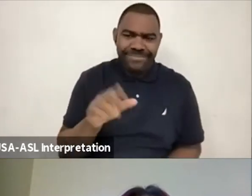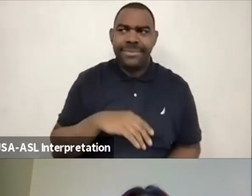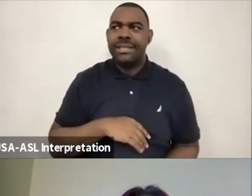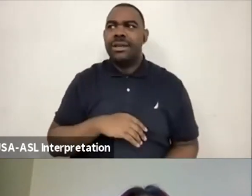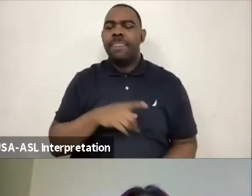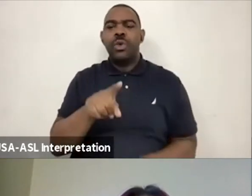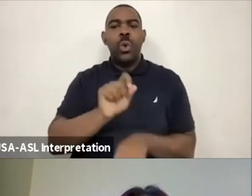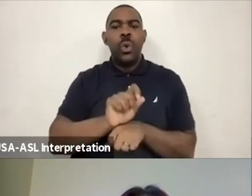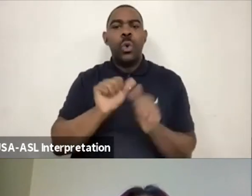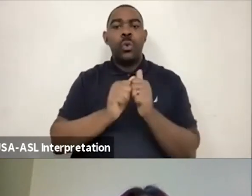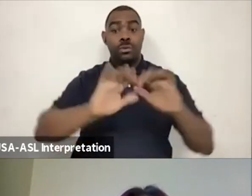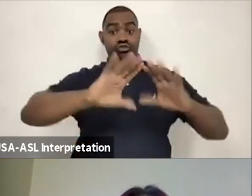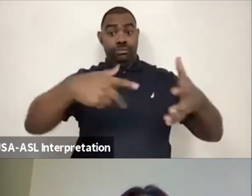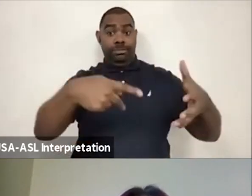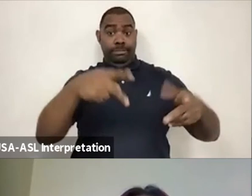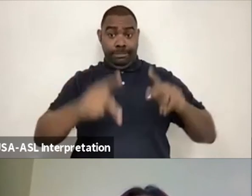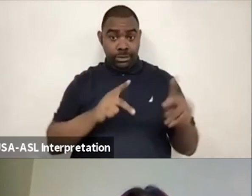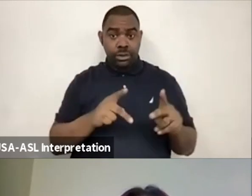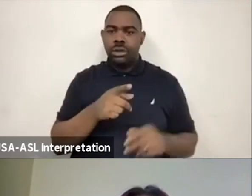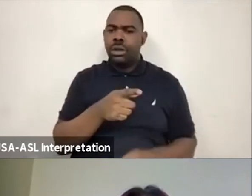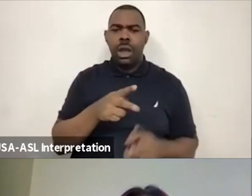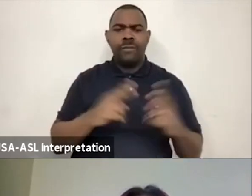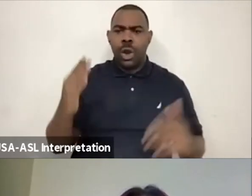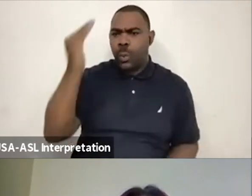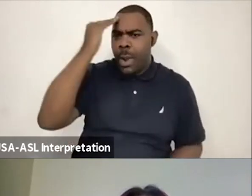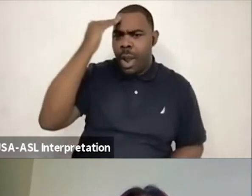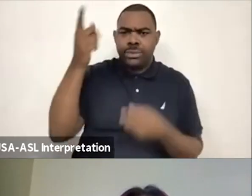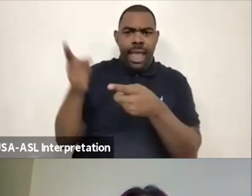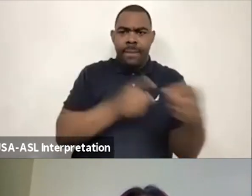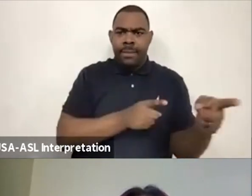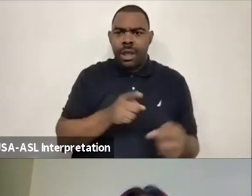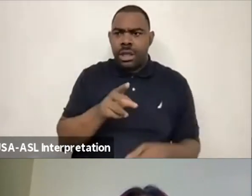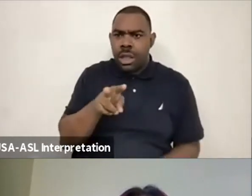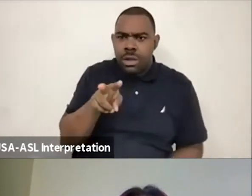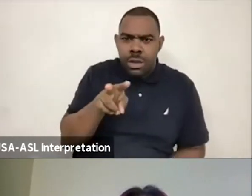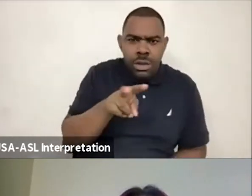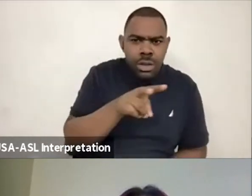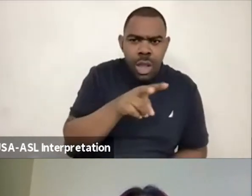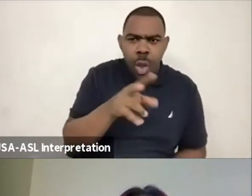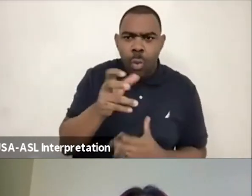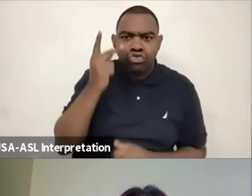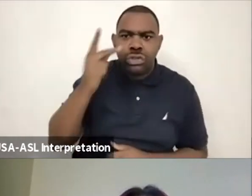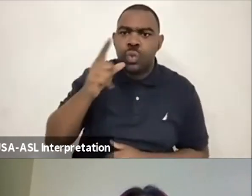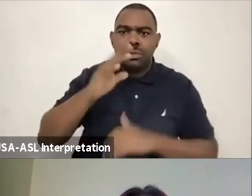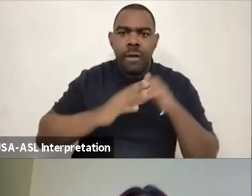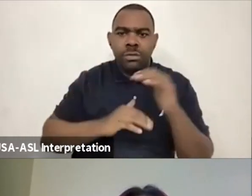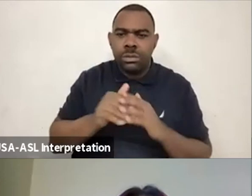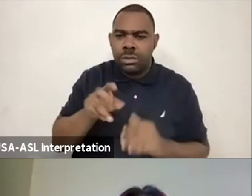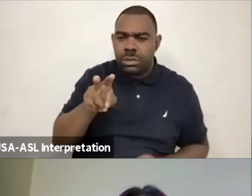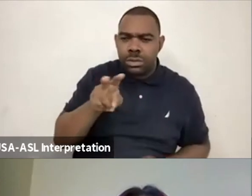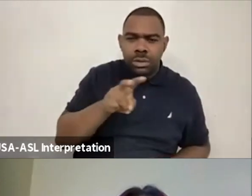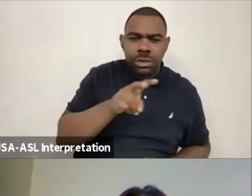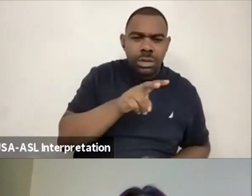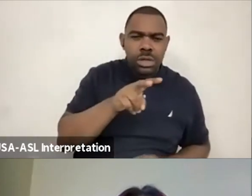with a population who is very aware of everything. They watch to see if you are comfortable in the space. And as far